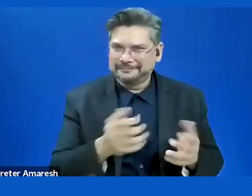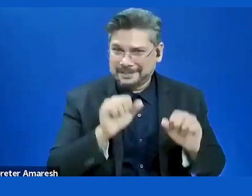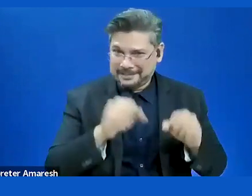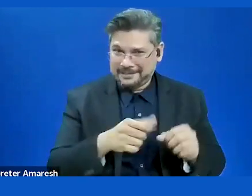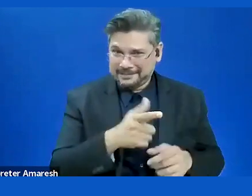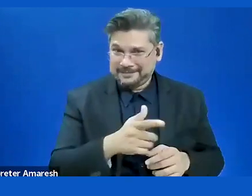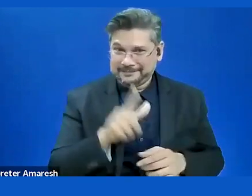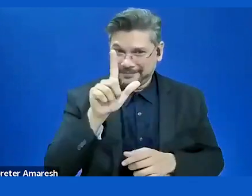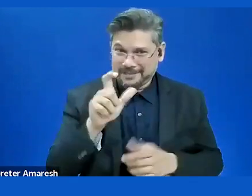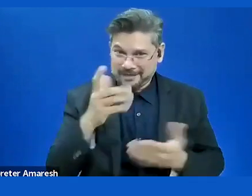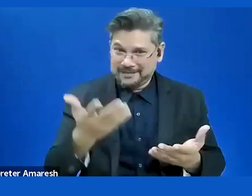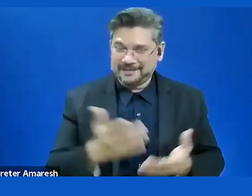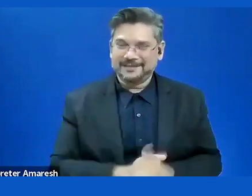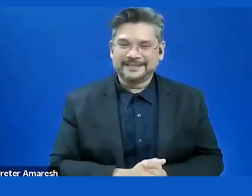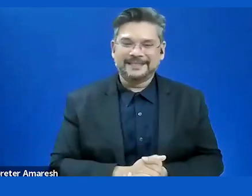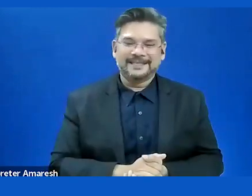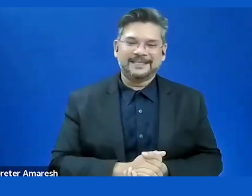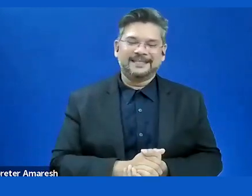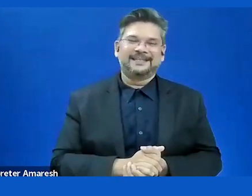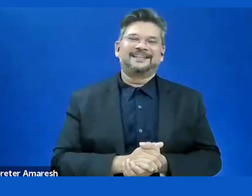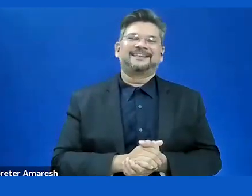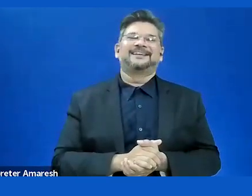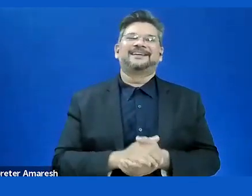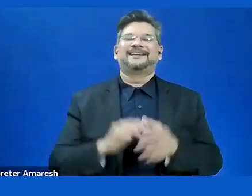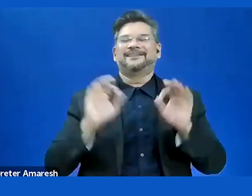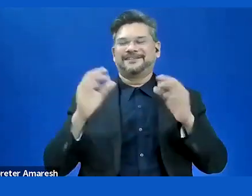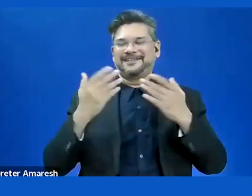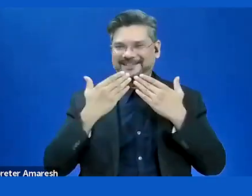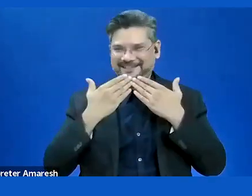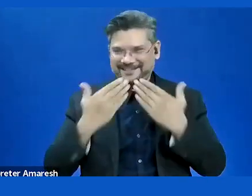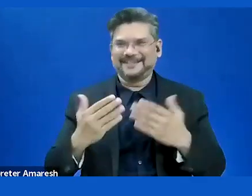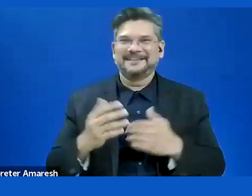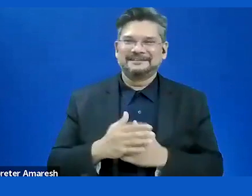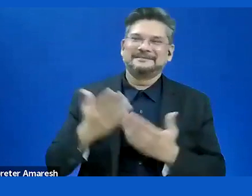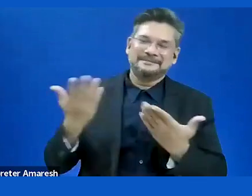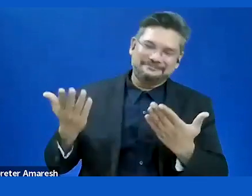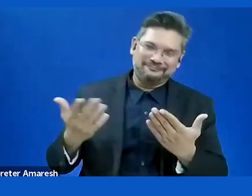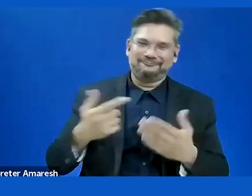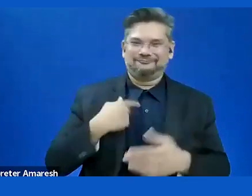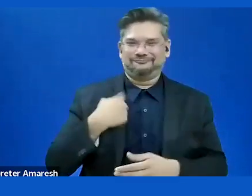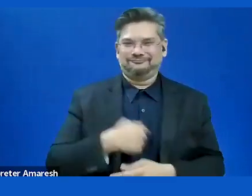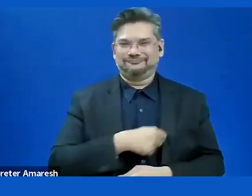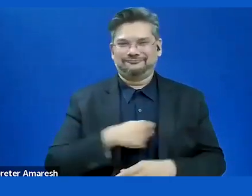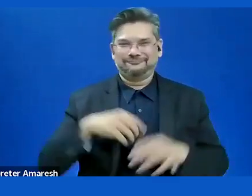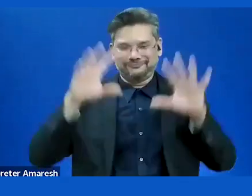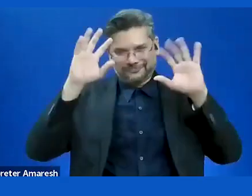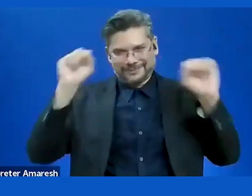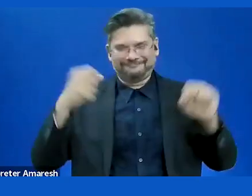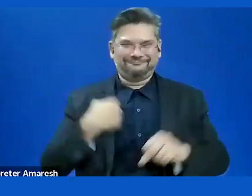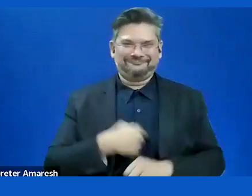Also, prove me wrong about the Dutch one. Come prove me wrong. To answer your question.